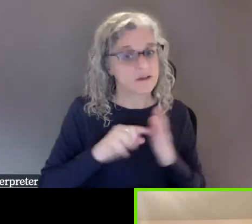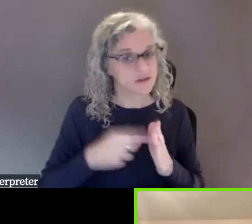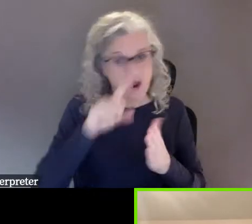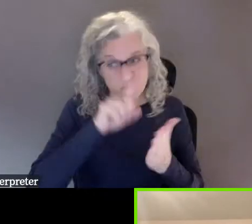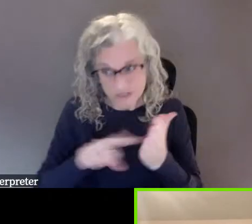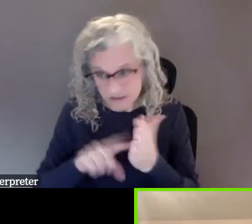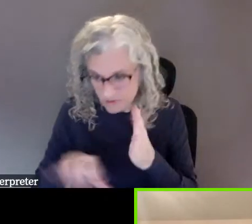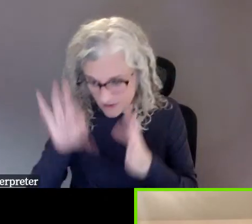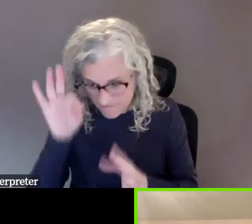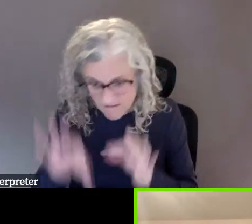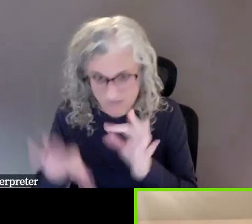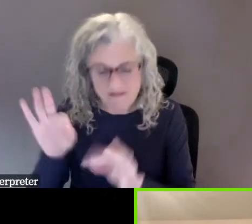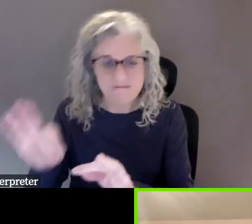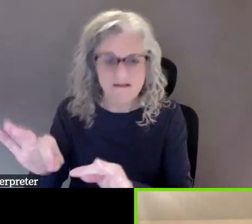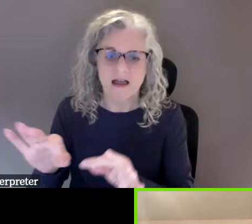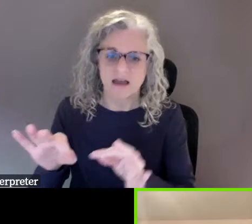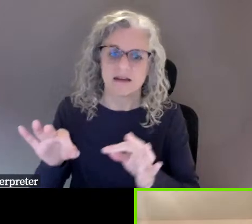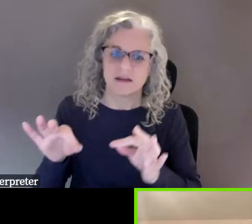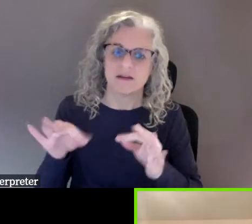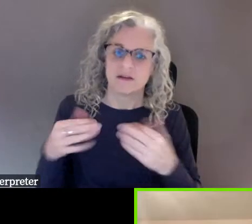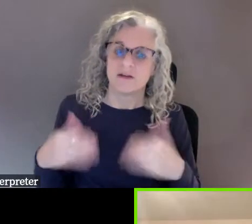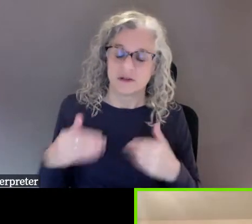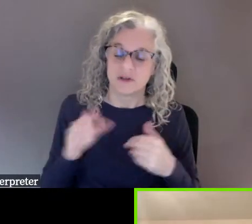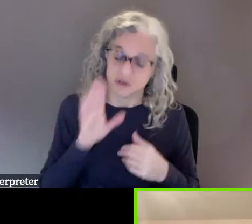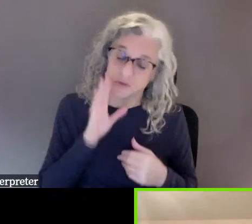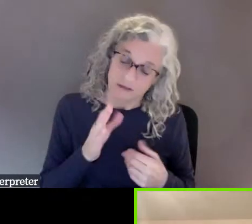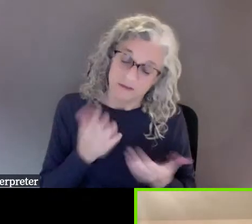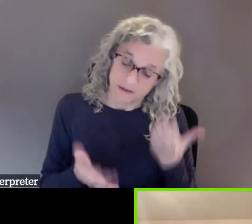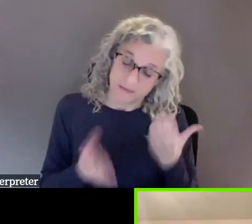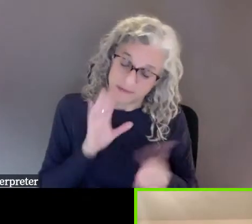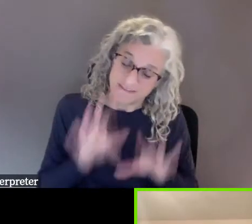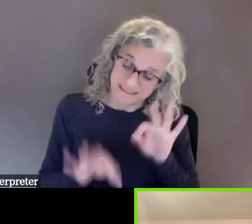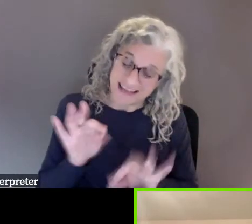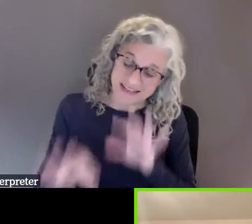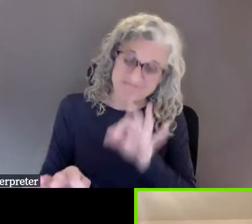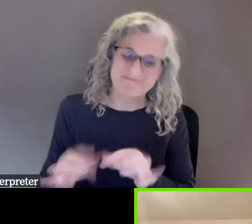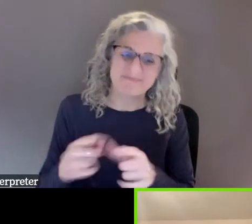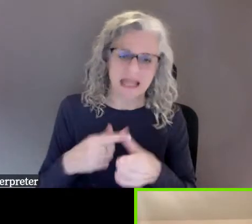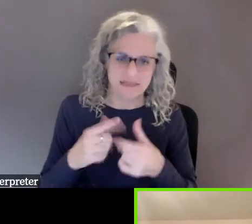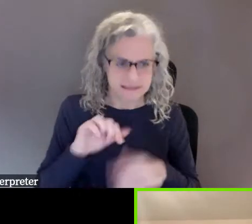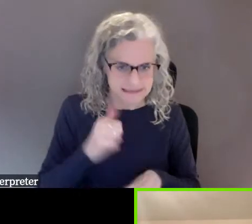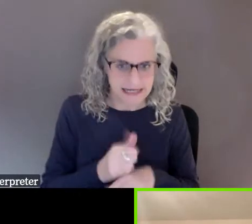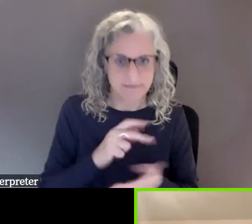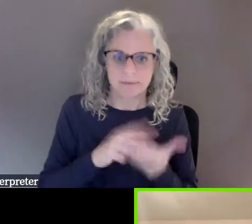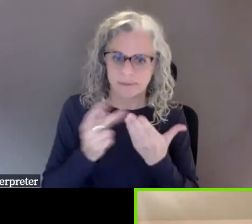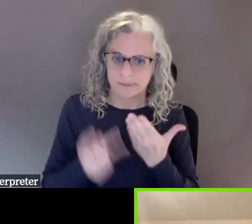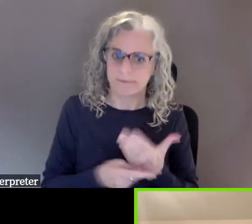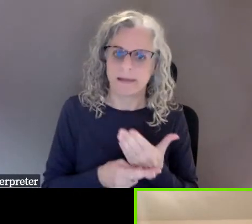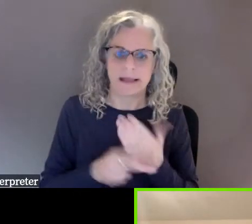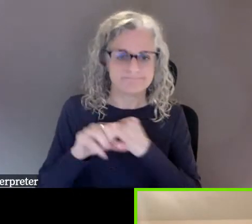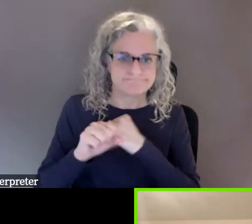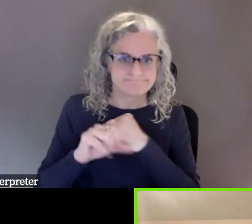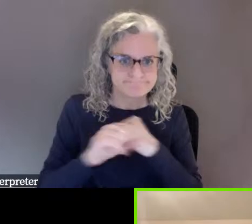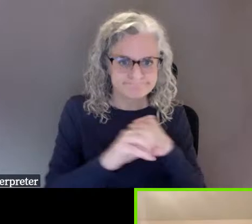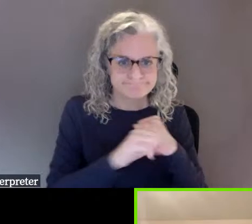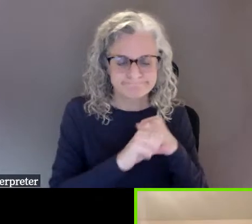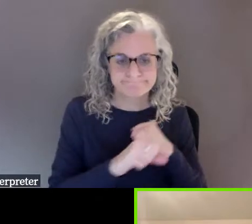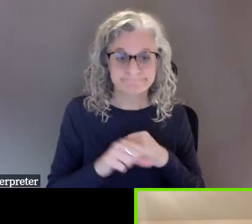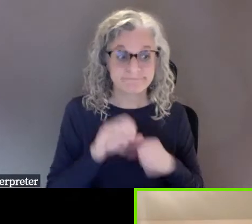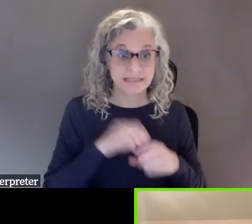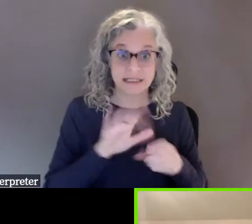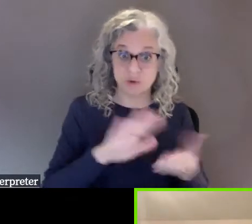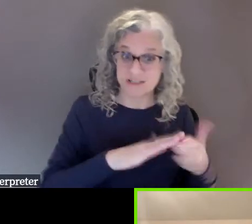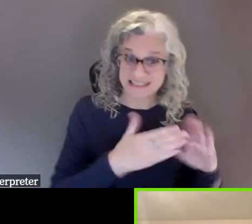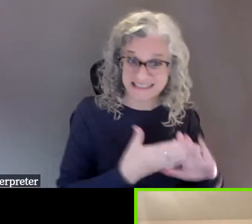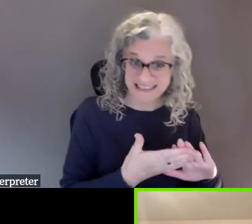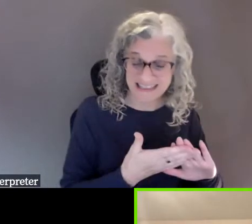And unfortunately, you will probably find them and then do those sorts of campaigns. Your city, there's like wonderful kind